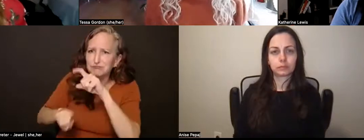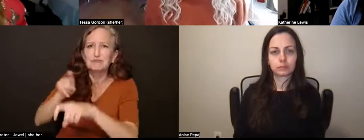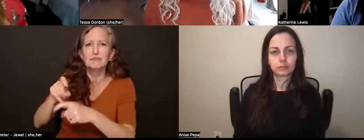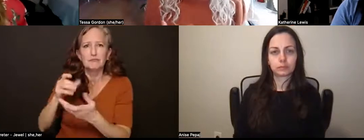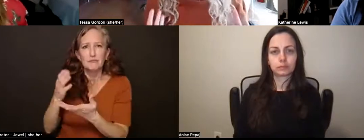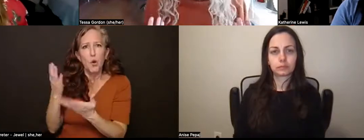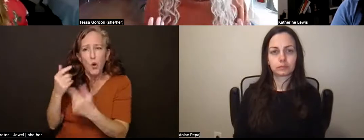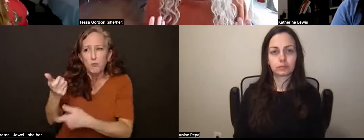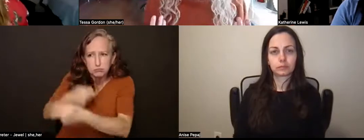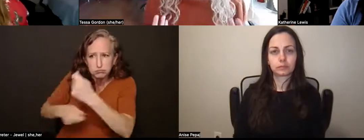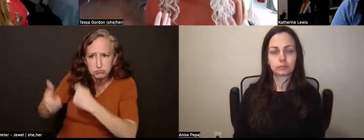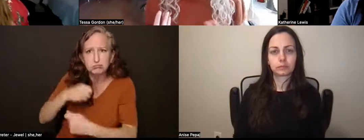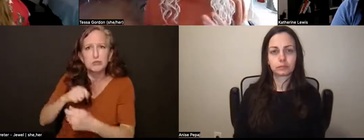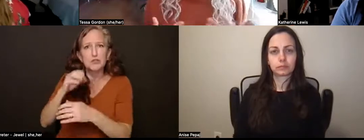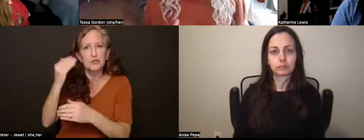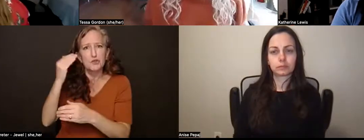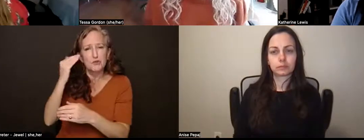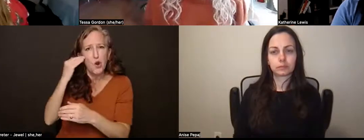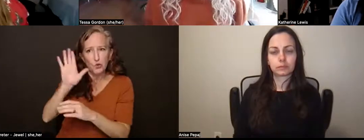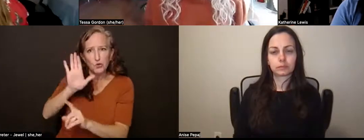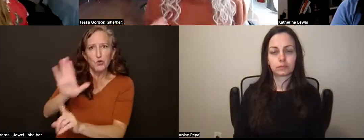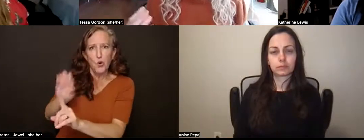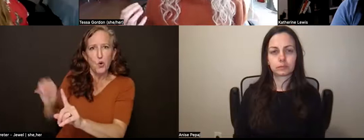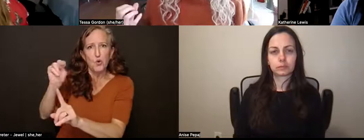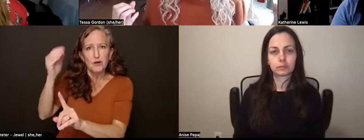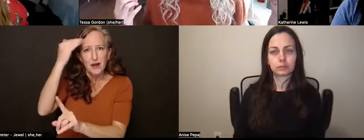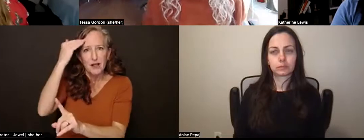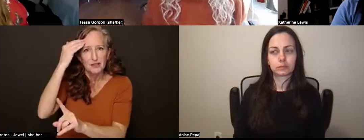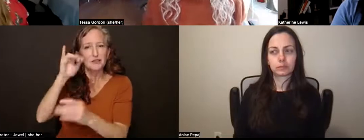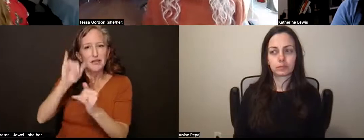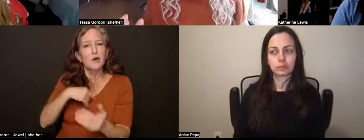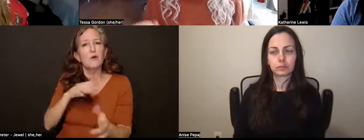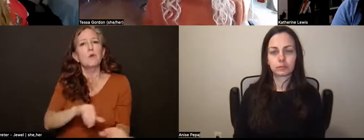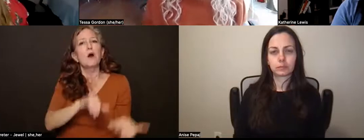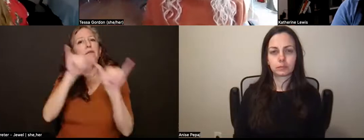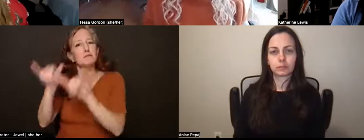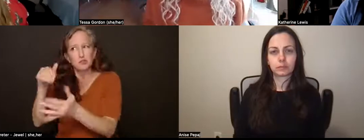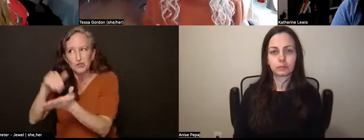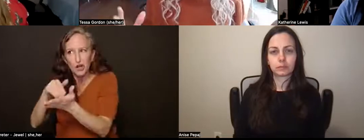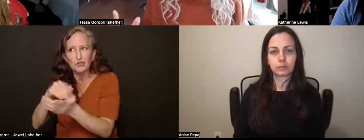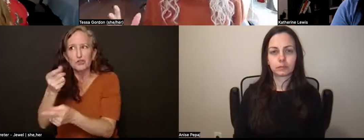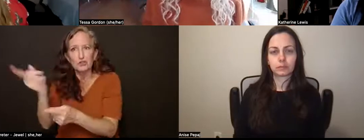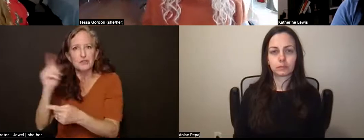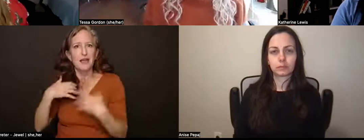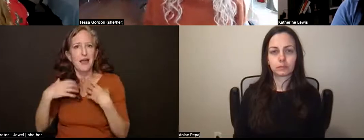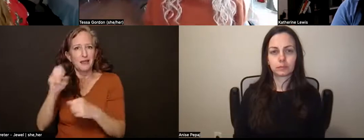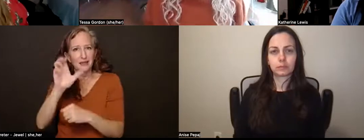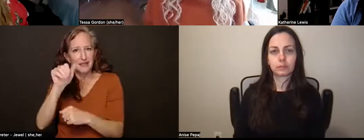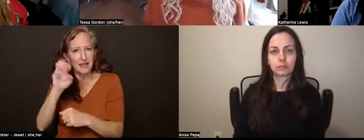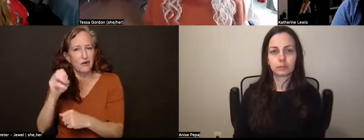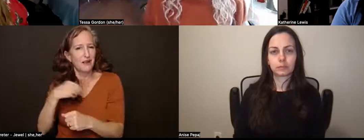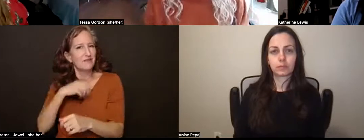and bring forth your knowledge, and we can find that together. And I want the doctors and other people in the healthcare field to kind of move into that